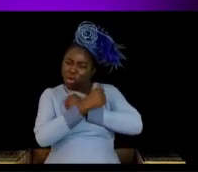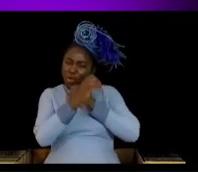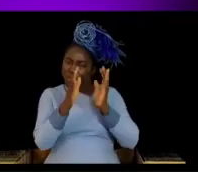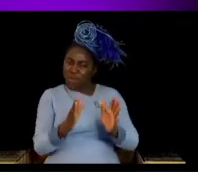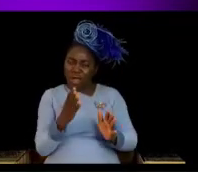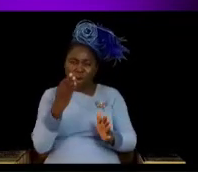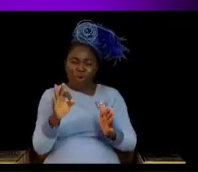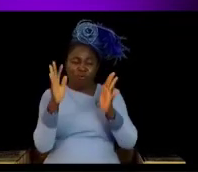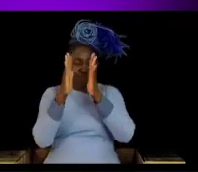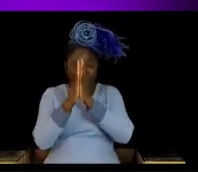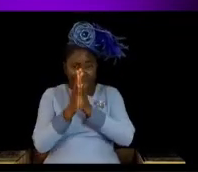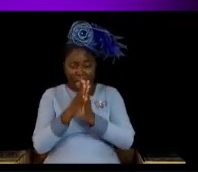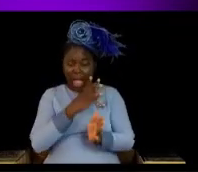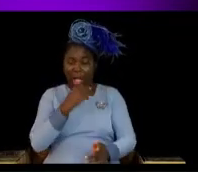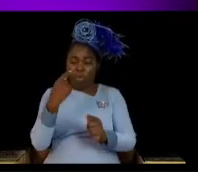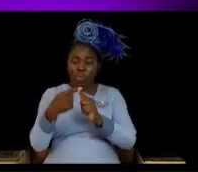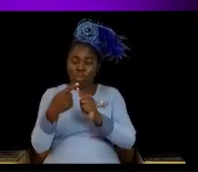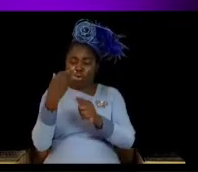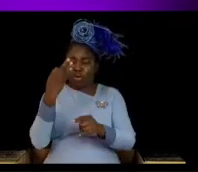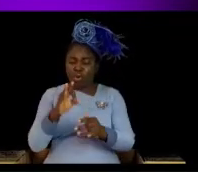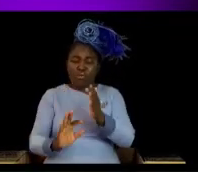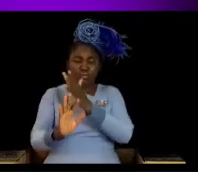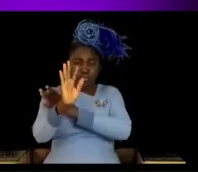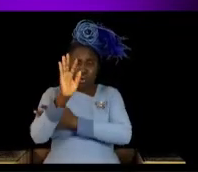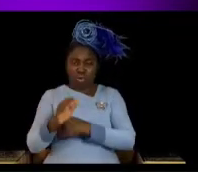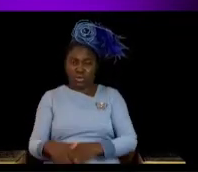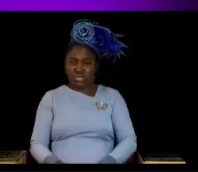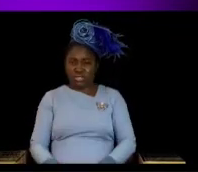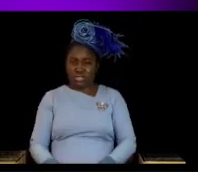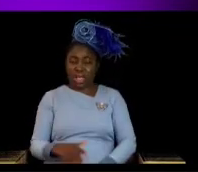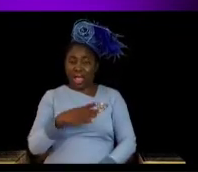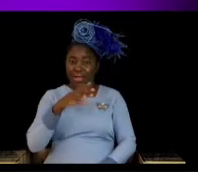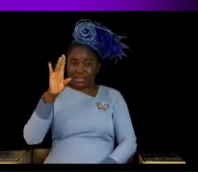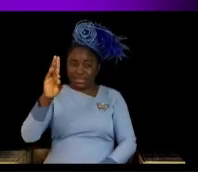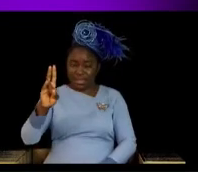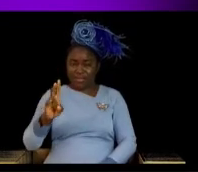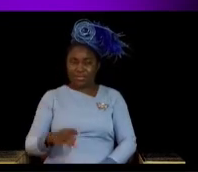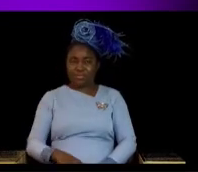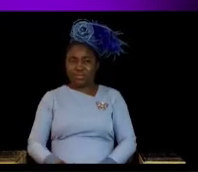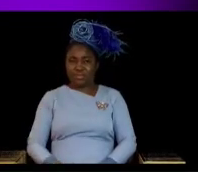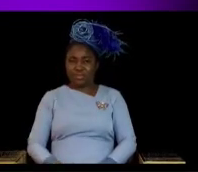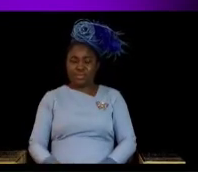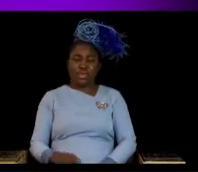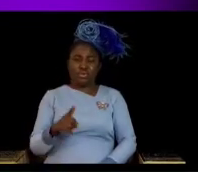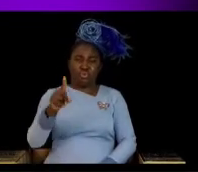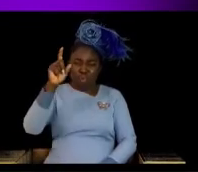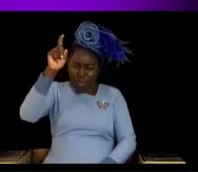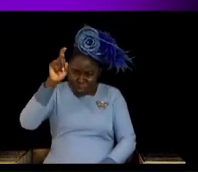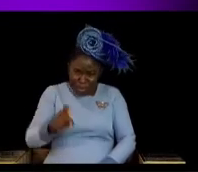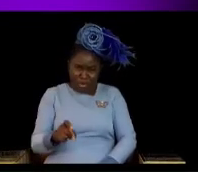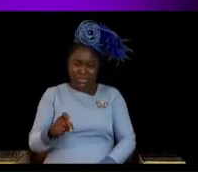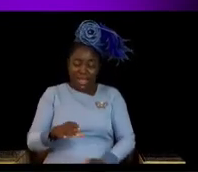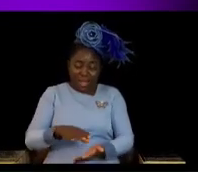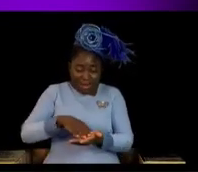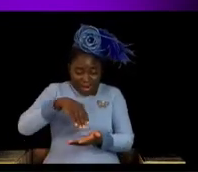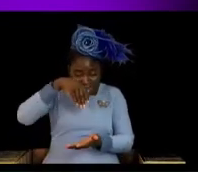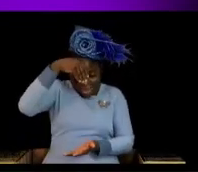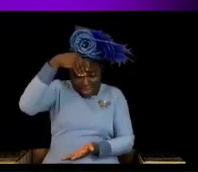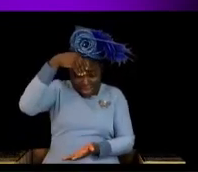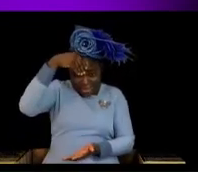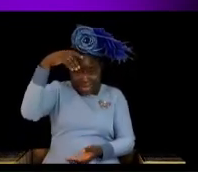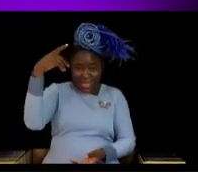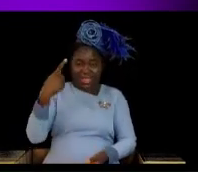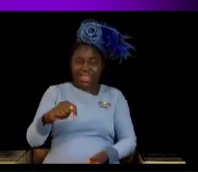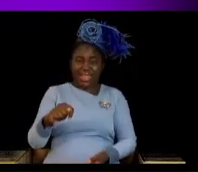God. Elati je en to feran adura ati oro Olorun. And seven, ati ikeje, you must learn the ministry